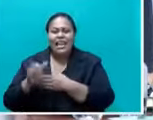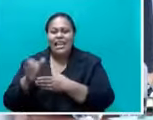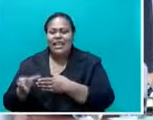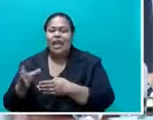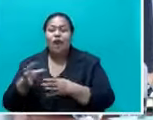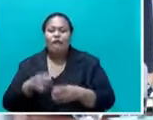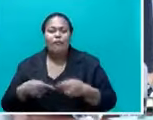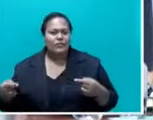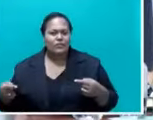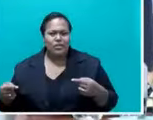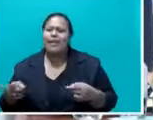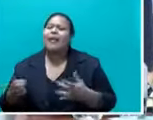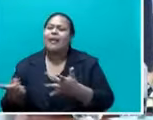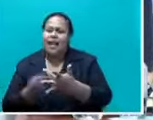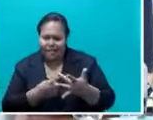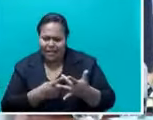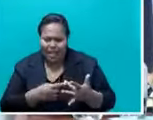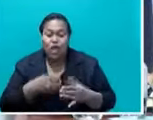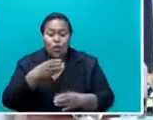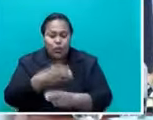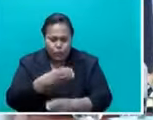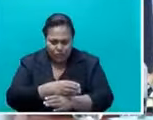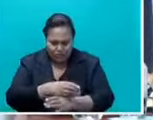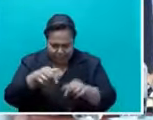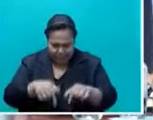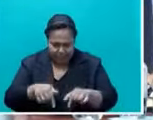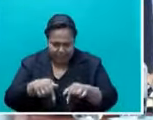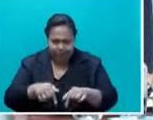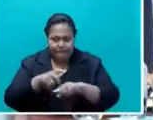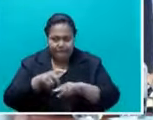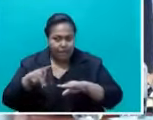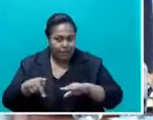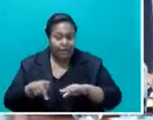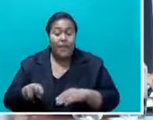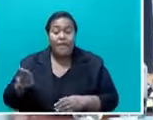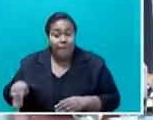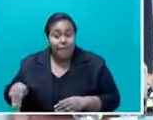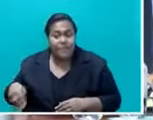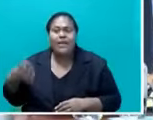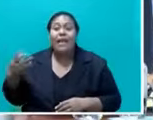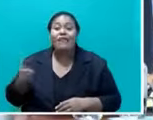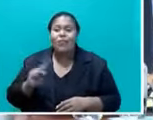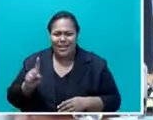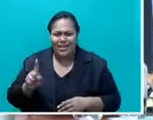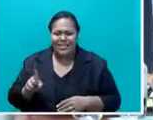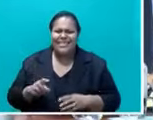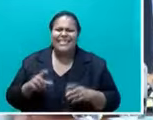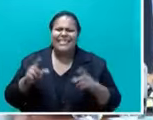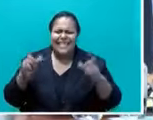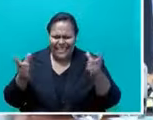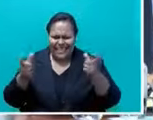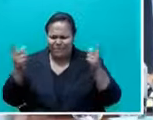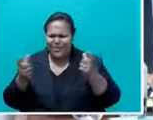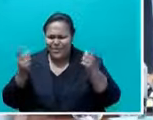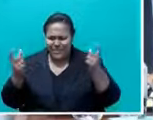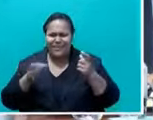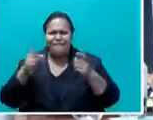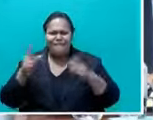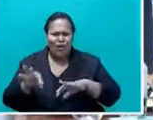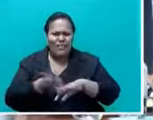and other Christians here, members go through a ceremony to receive the sacrament